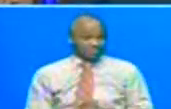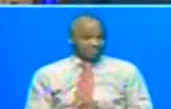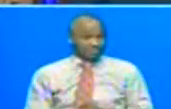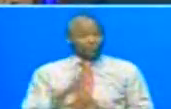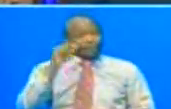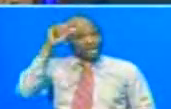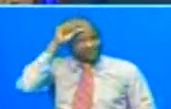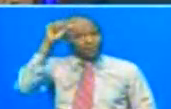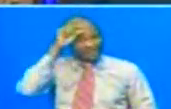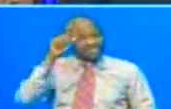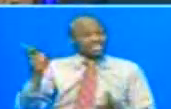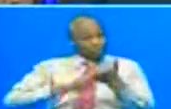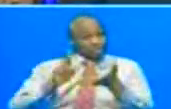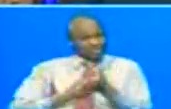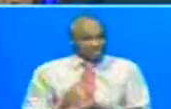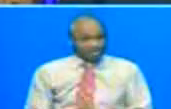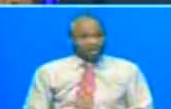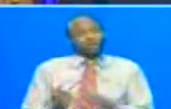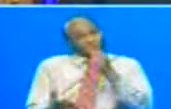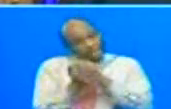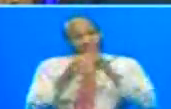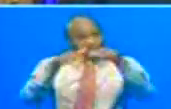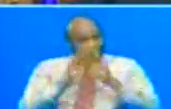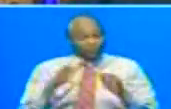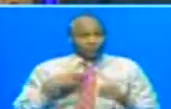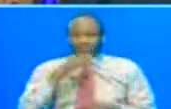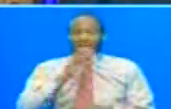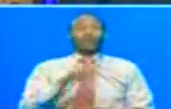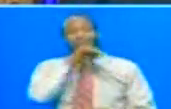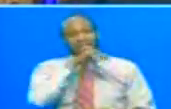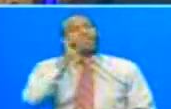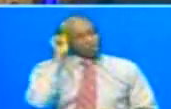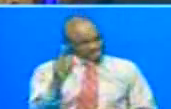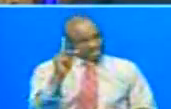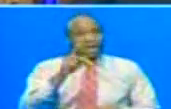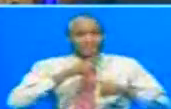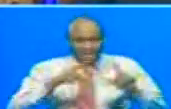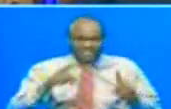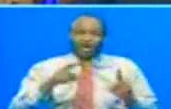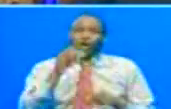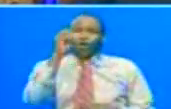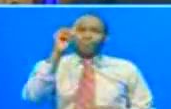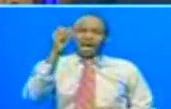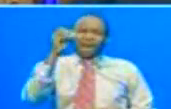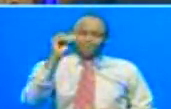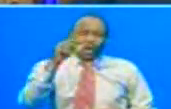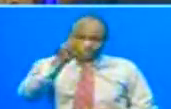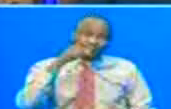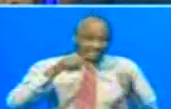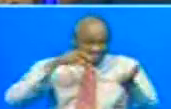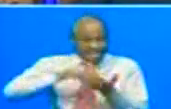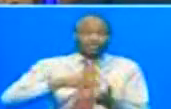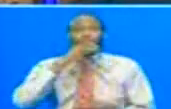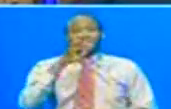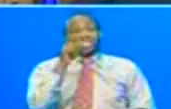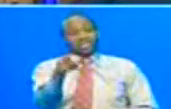state resources to facilitate the burial. That was okay. Rachel Mamo stands up to read a speech.